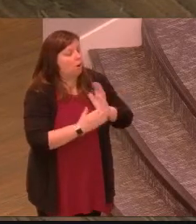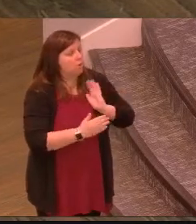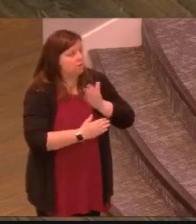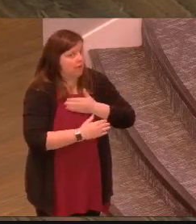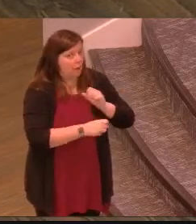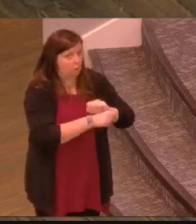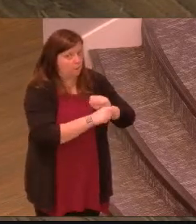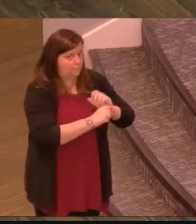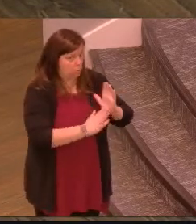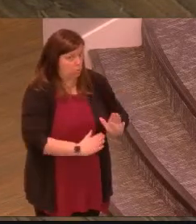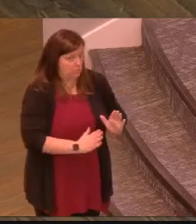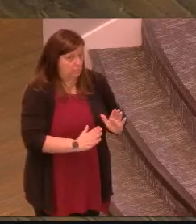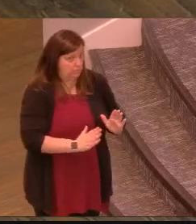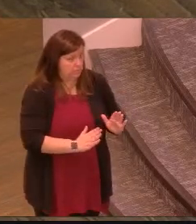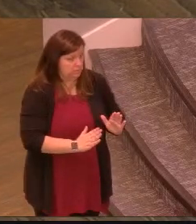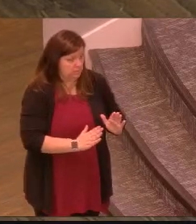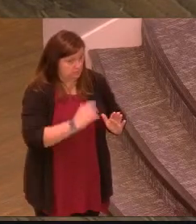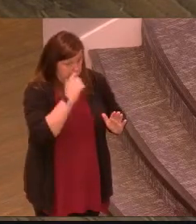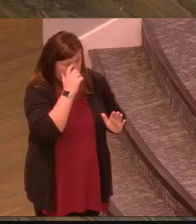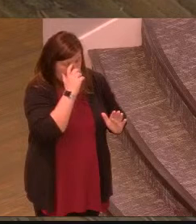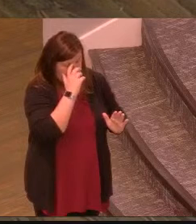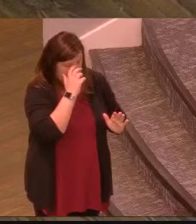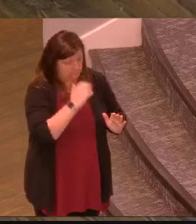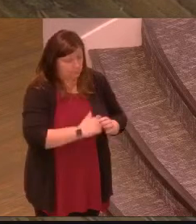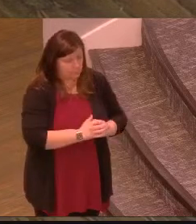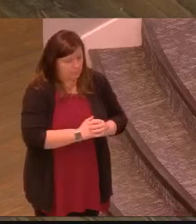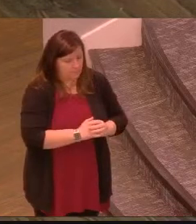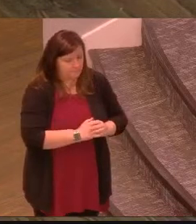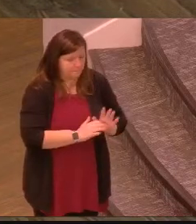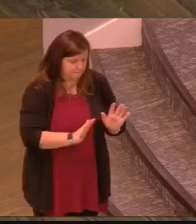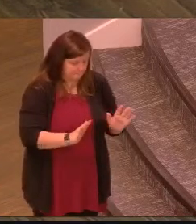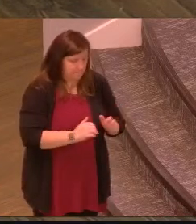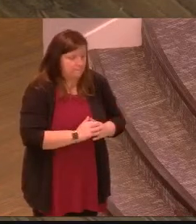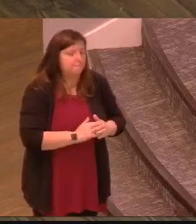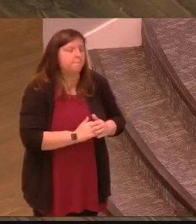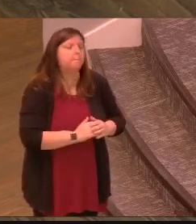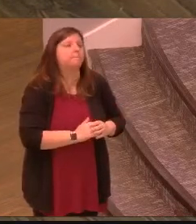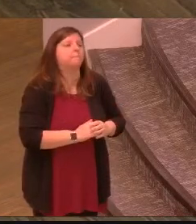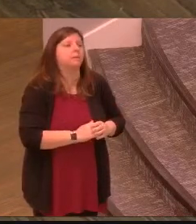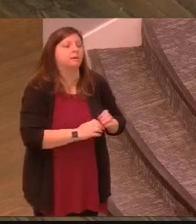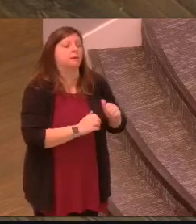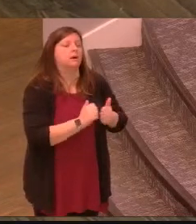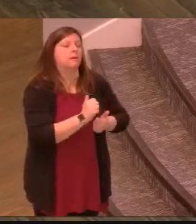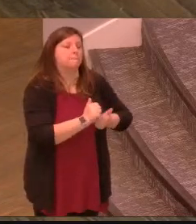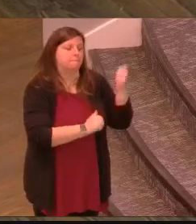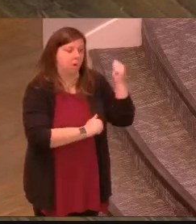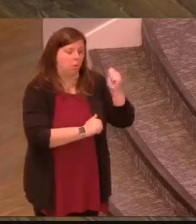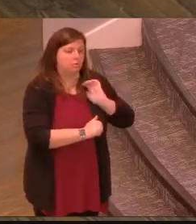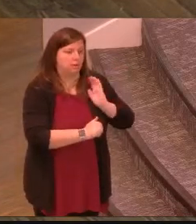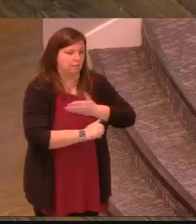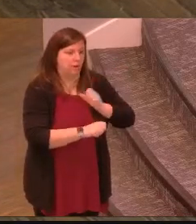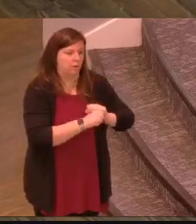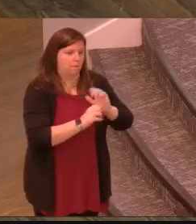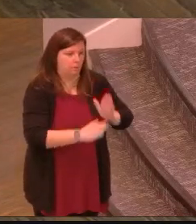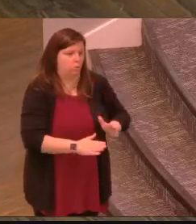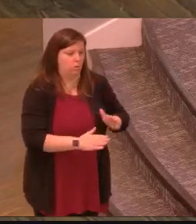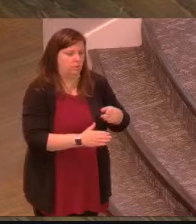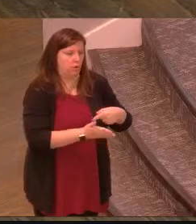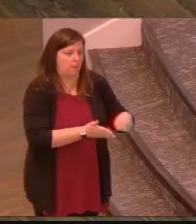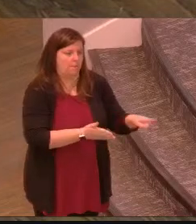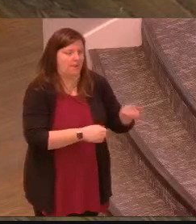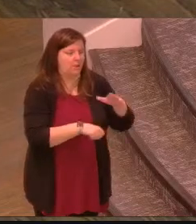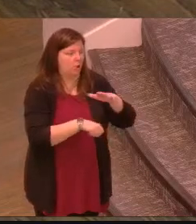employees are paid, most of our employees are paid on the salary schedule.